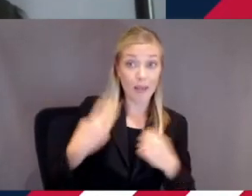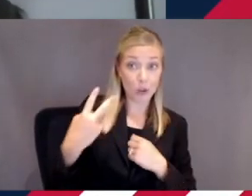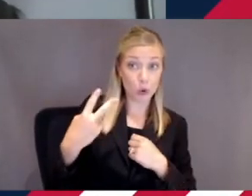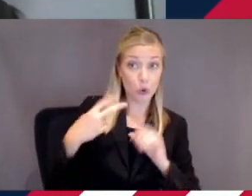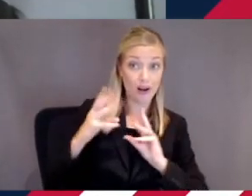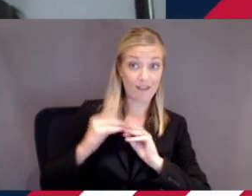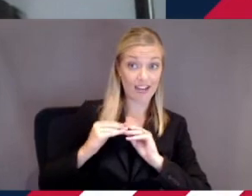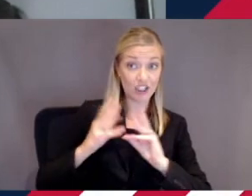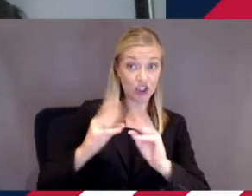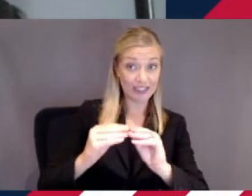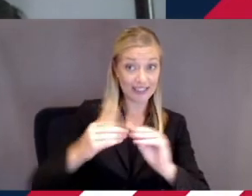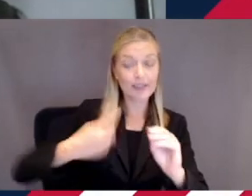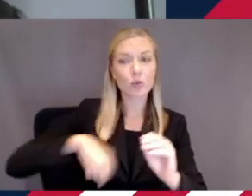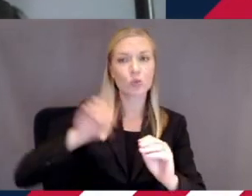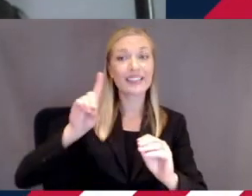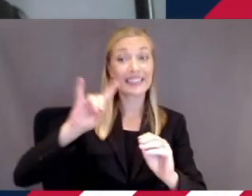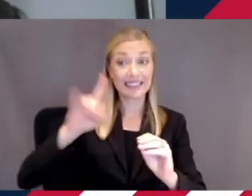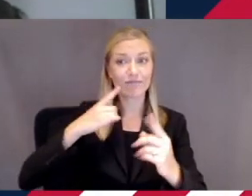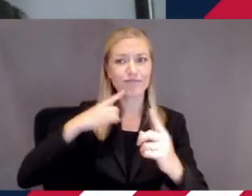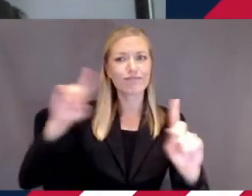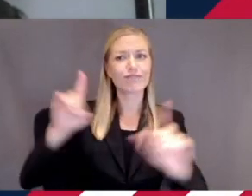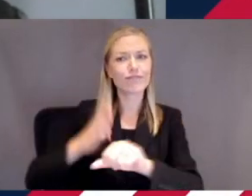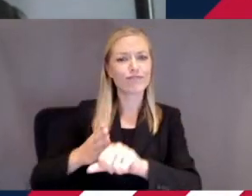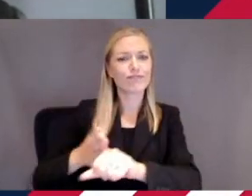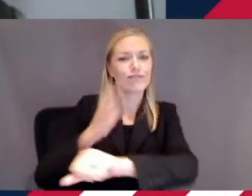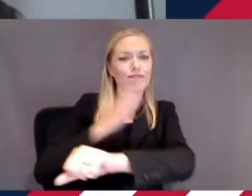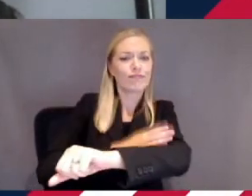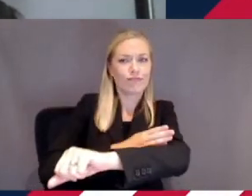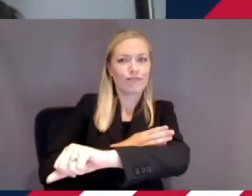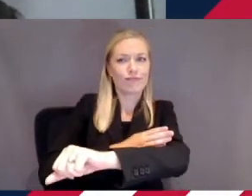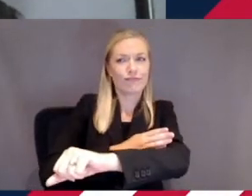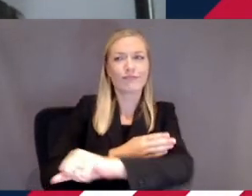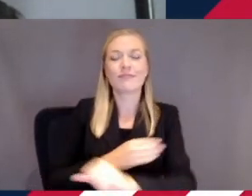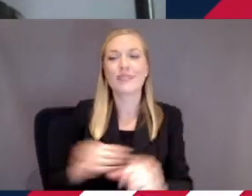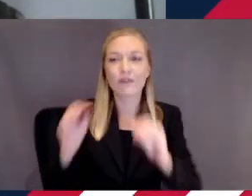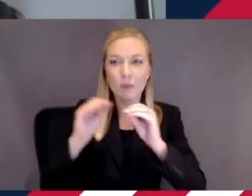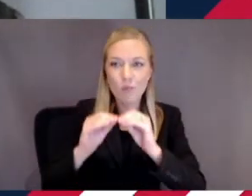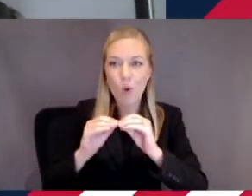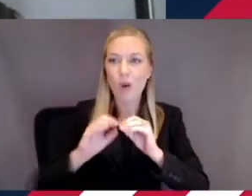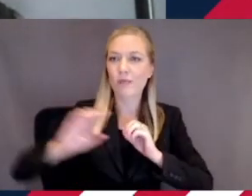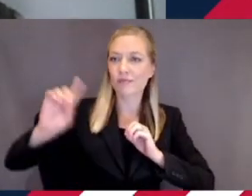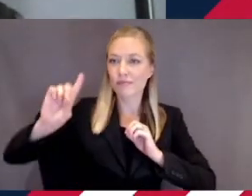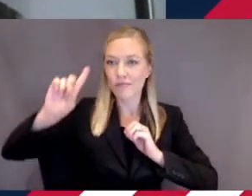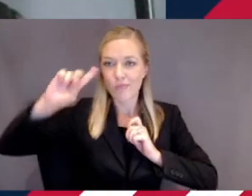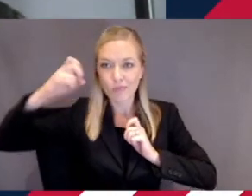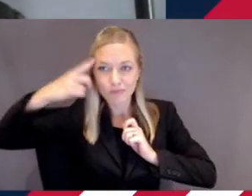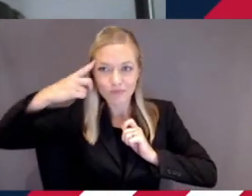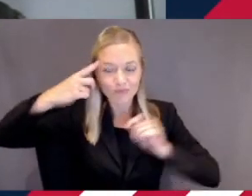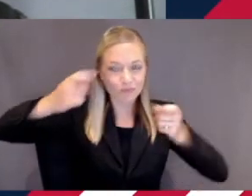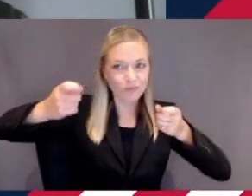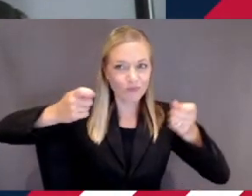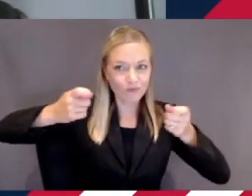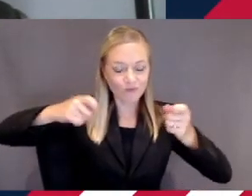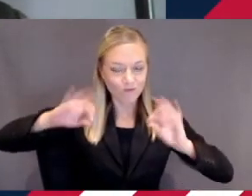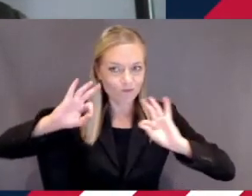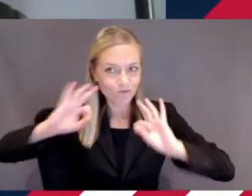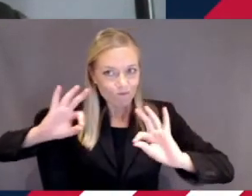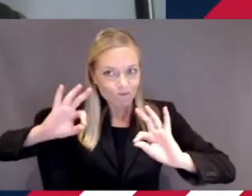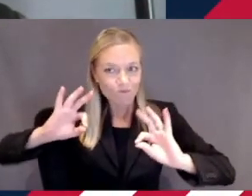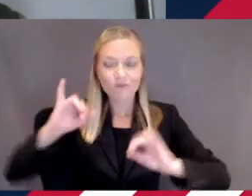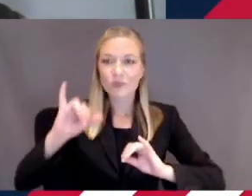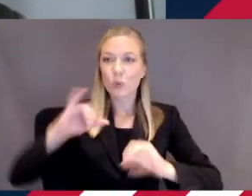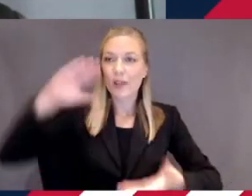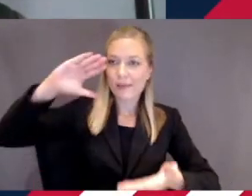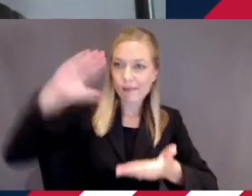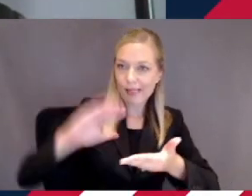in the direction of greater democratization without a degree of divisiveness. I think we have